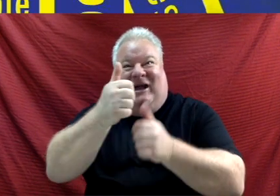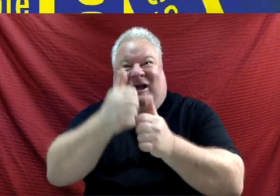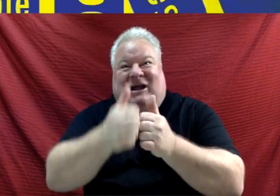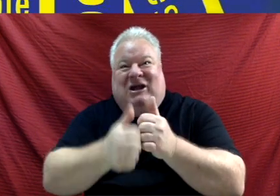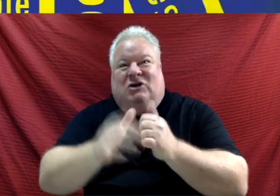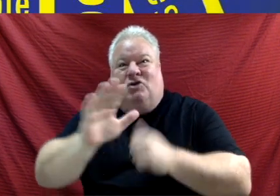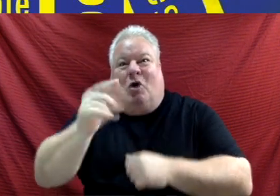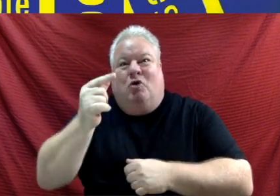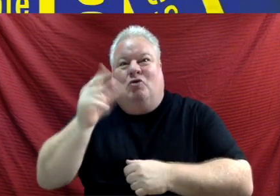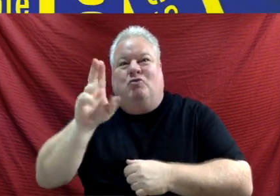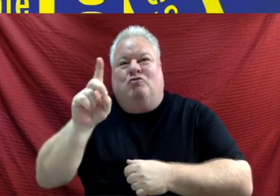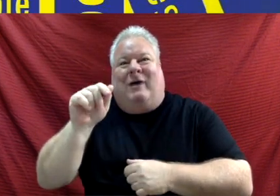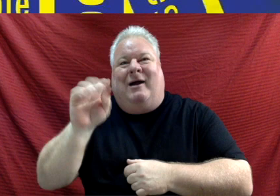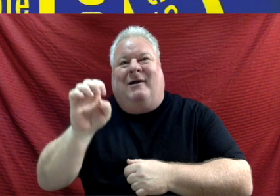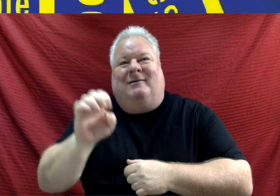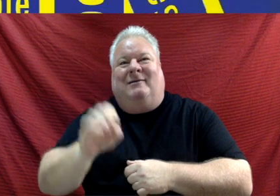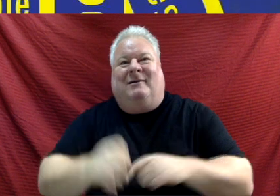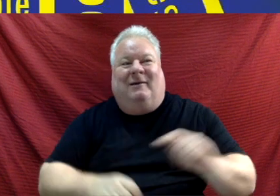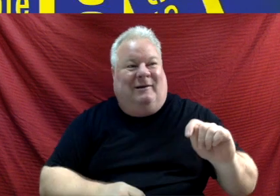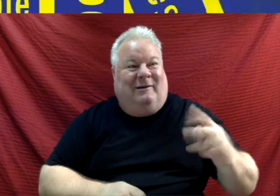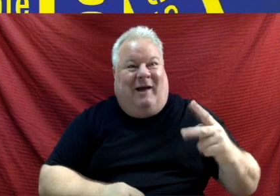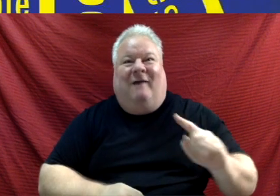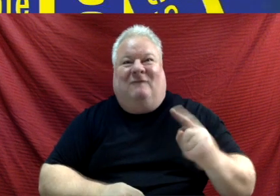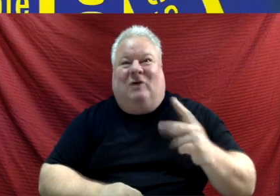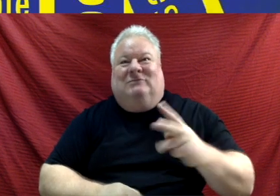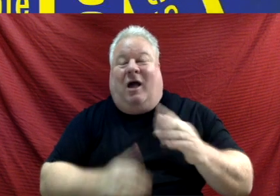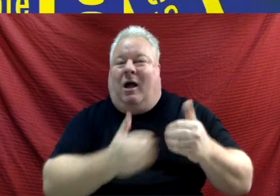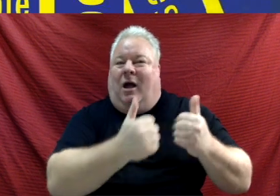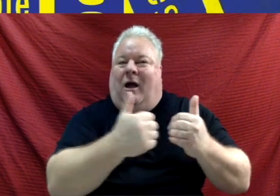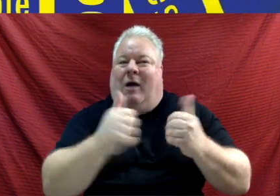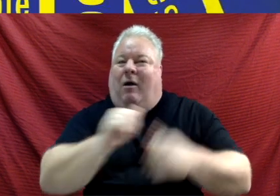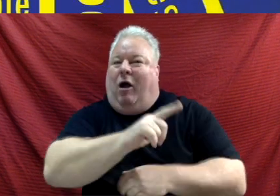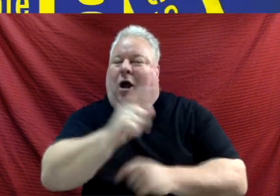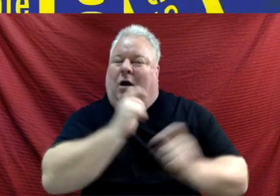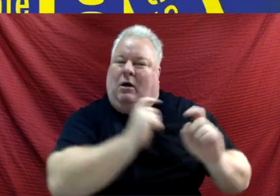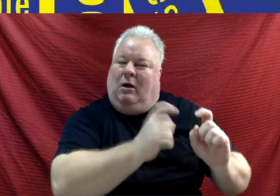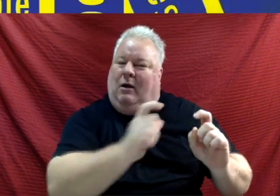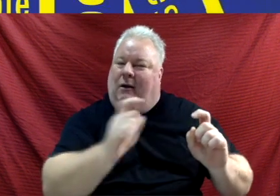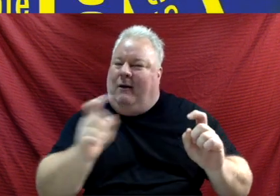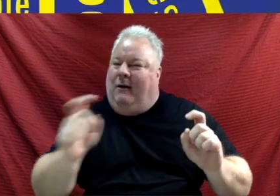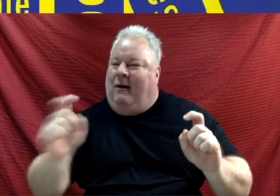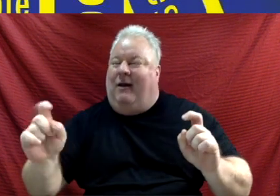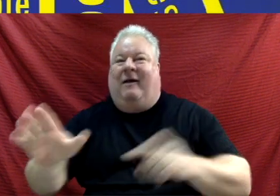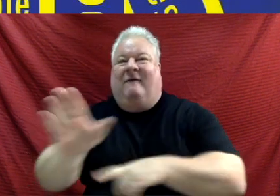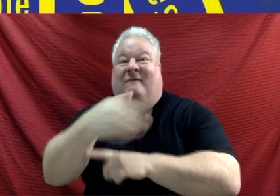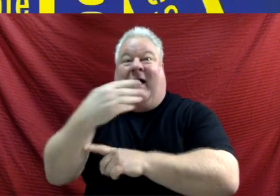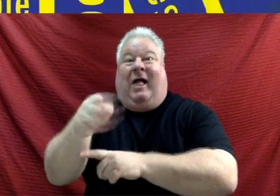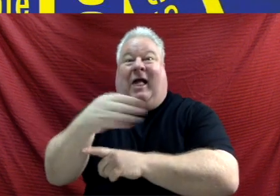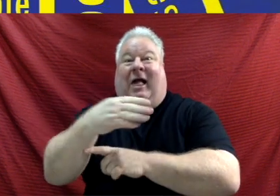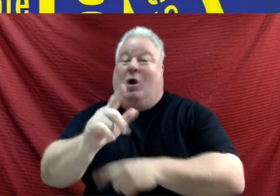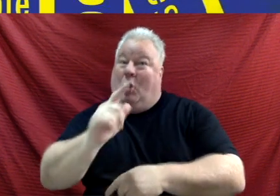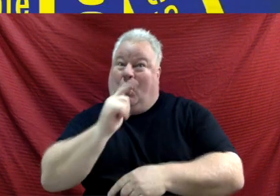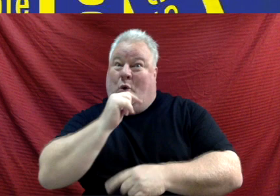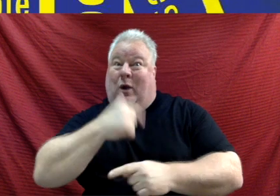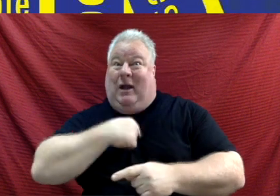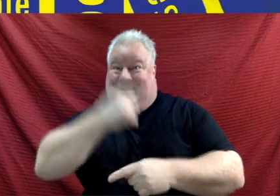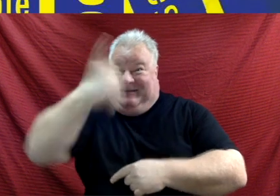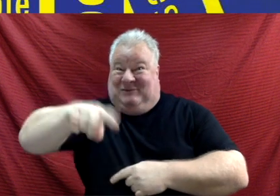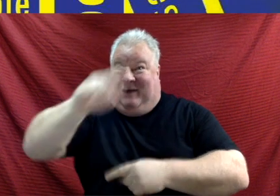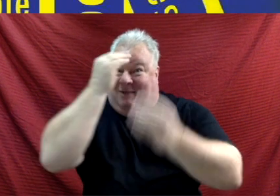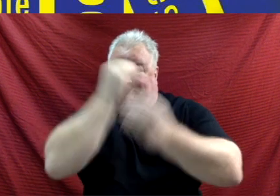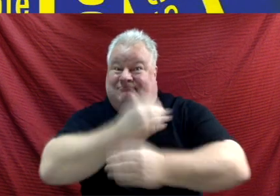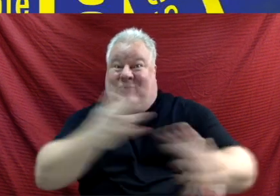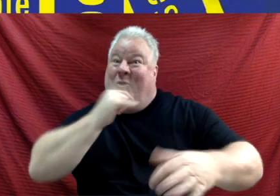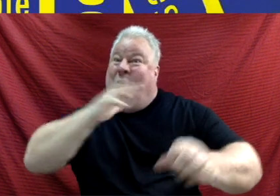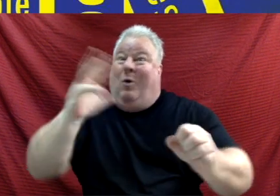of your grade levels. And every week when I announce the winner, the grade level that wins will have